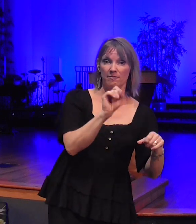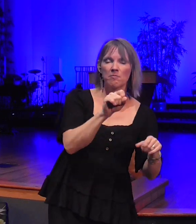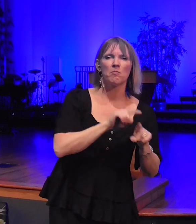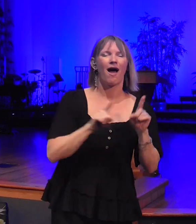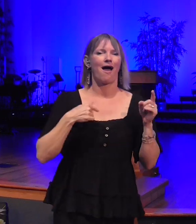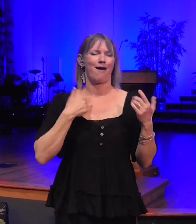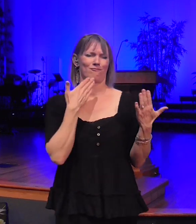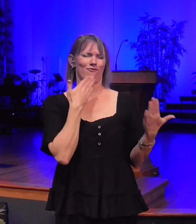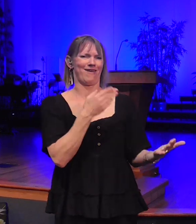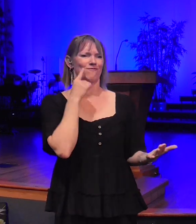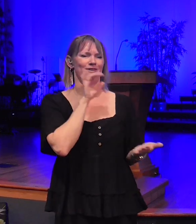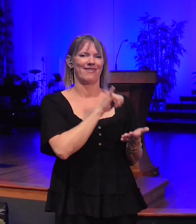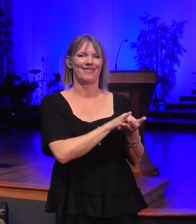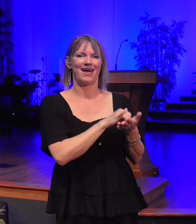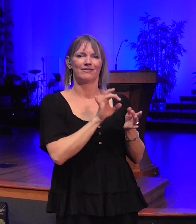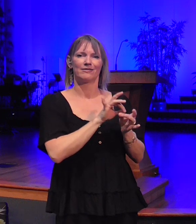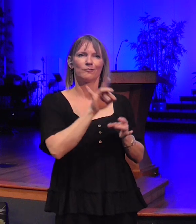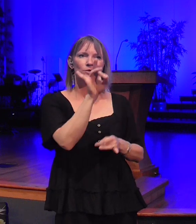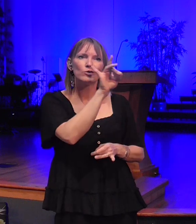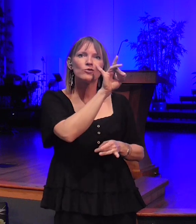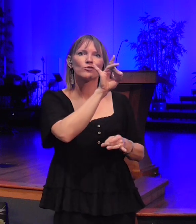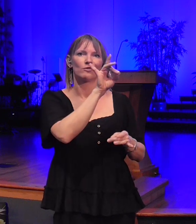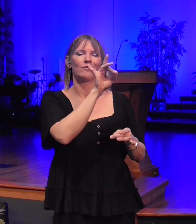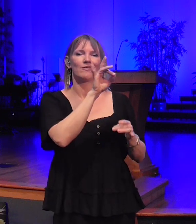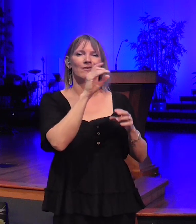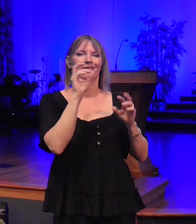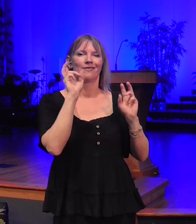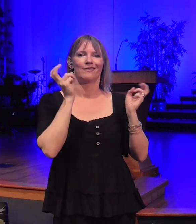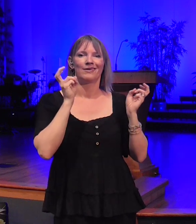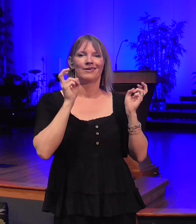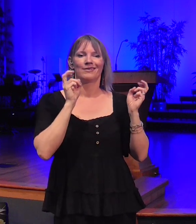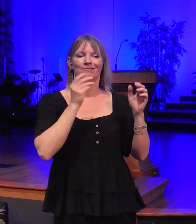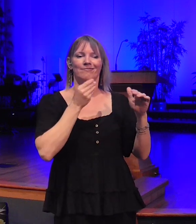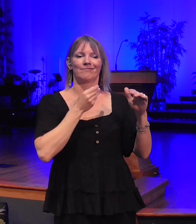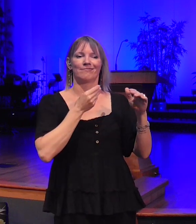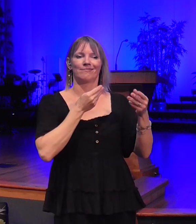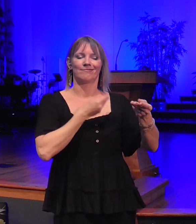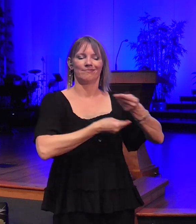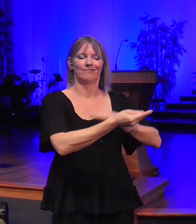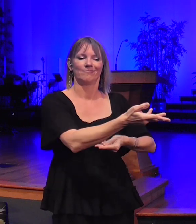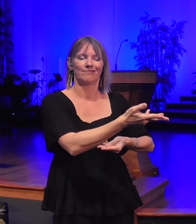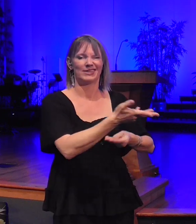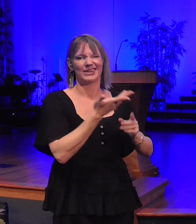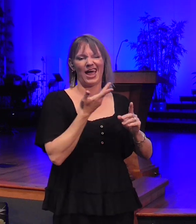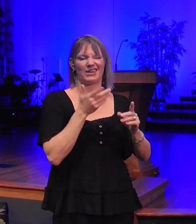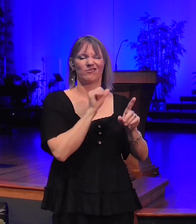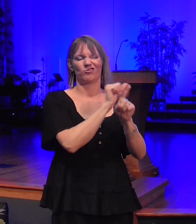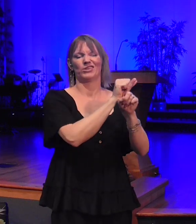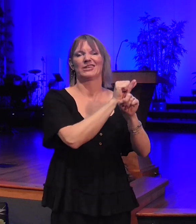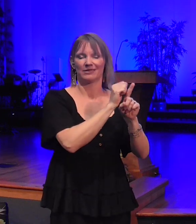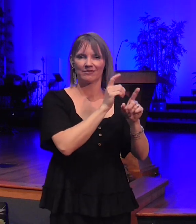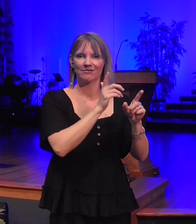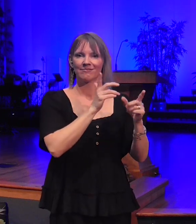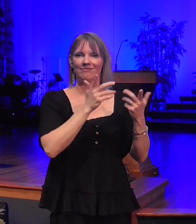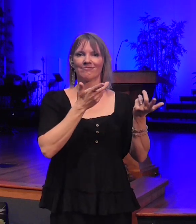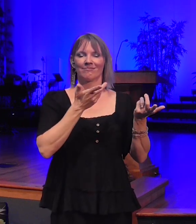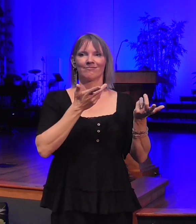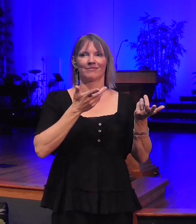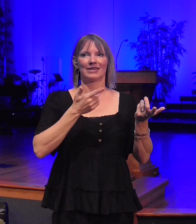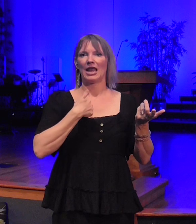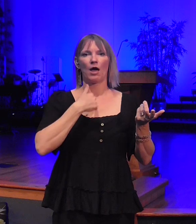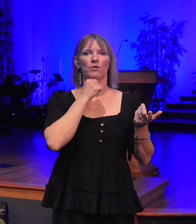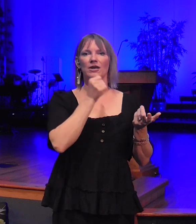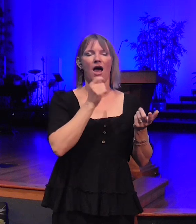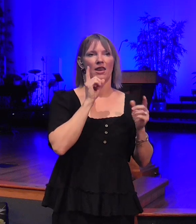for that spiritual sleight of hand that led me somewhere I wouldn't have gone consciously, that gave me everything that I